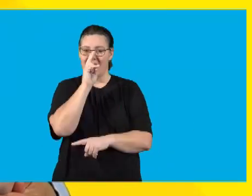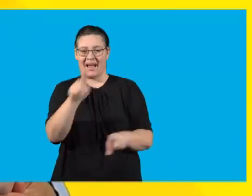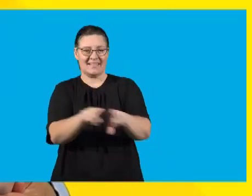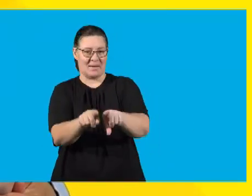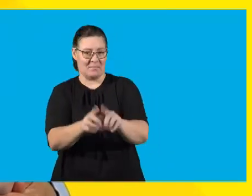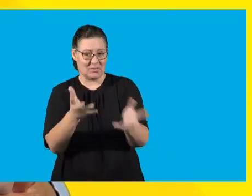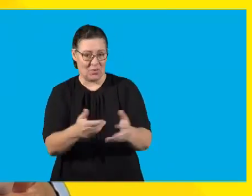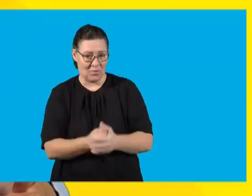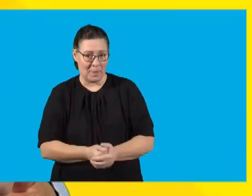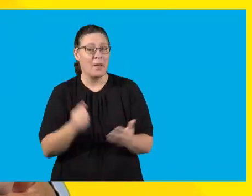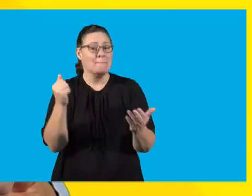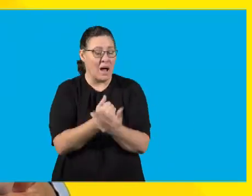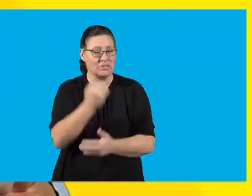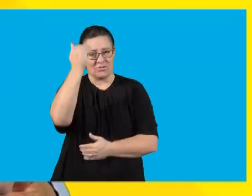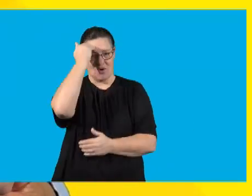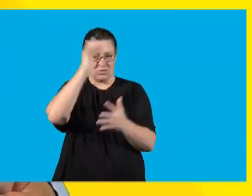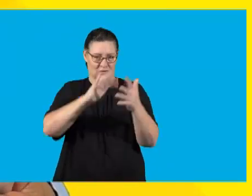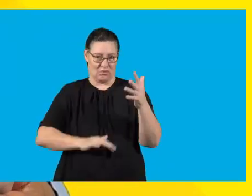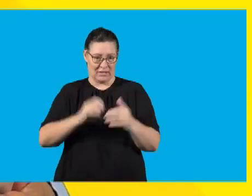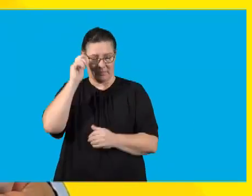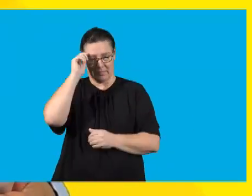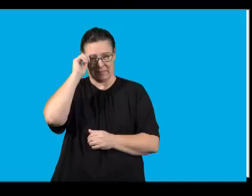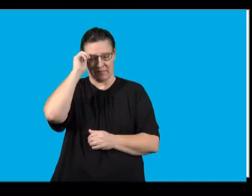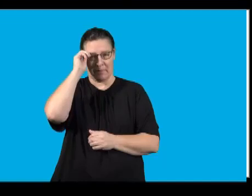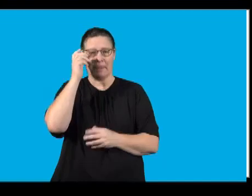Forest is moving. So remember, you have to know your